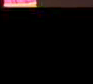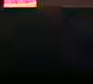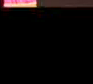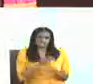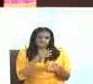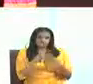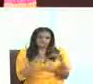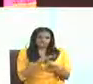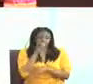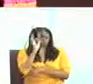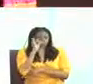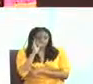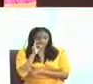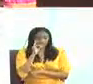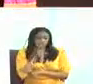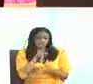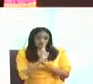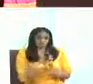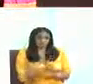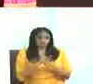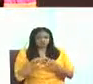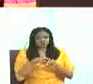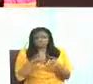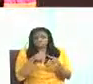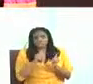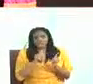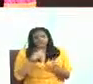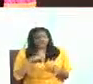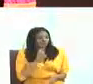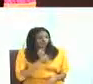Well, I'm sorry, that's all I got.